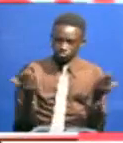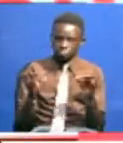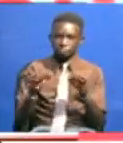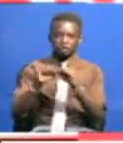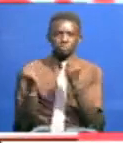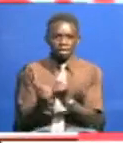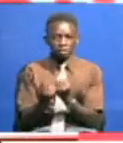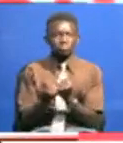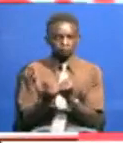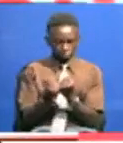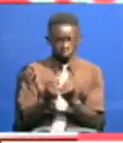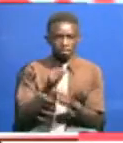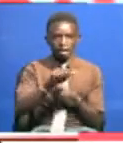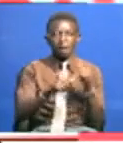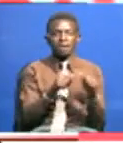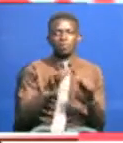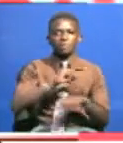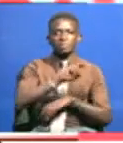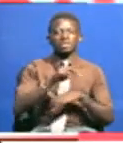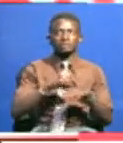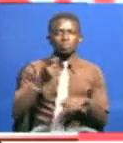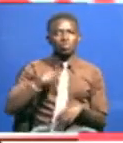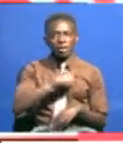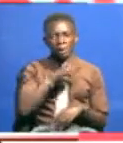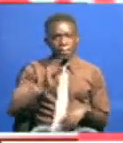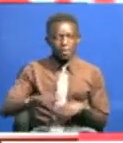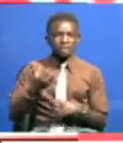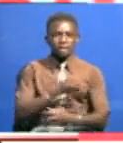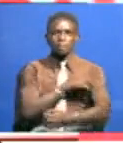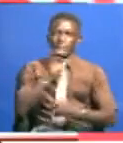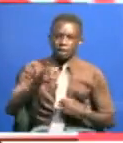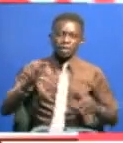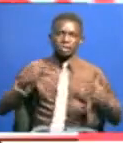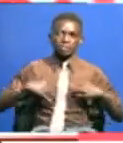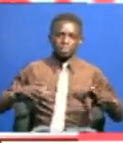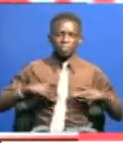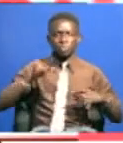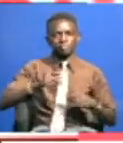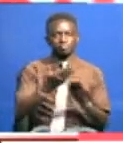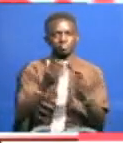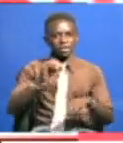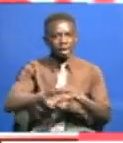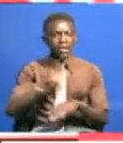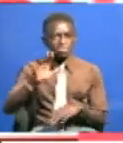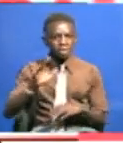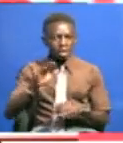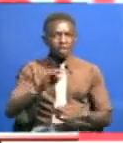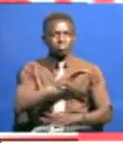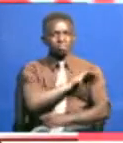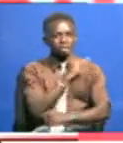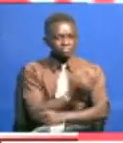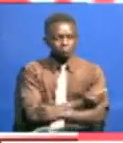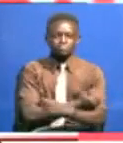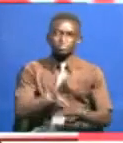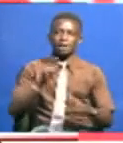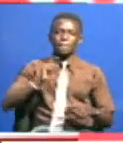must empower the people to effectively actualize their potential by taking full advantage of